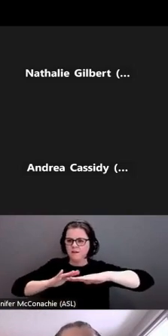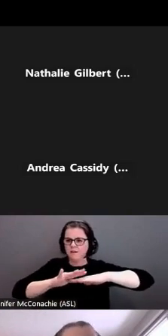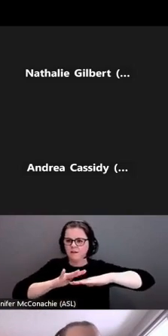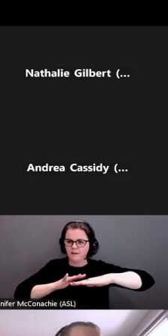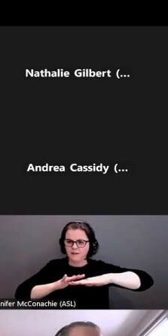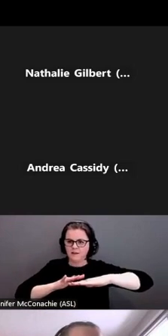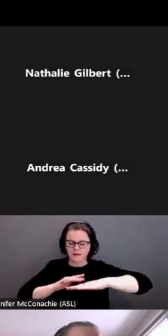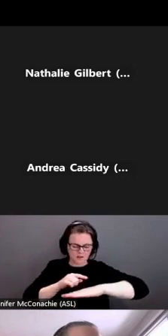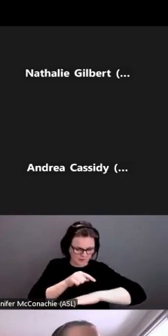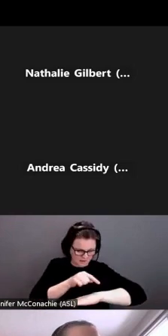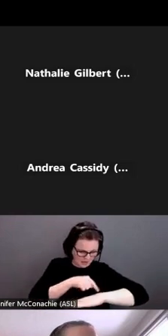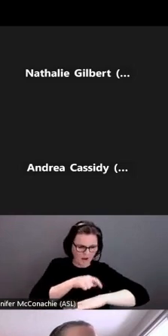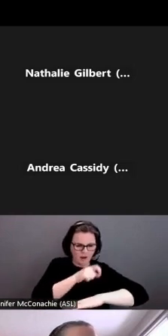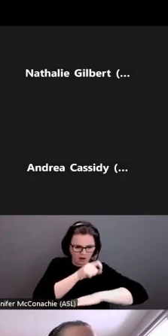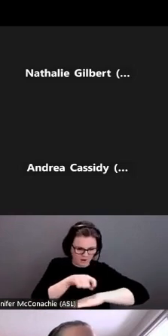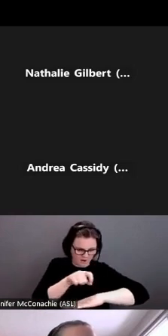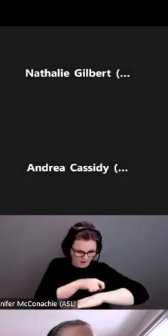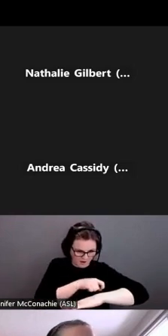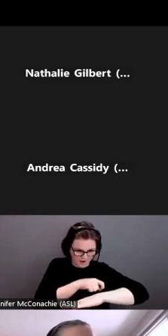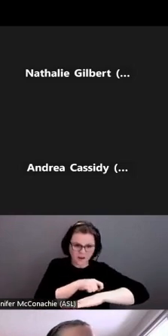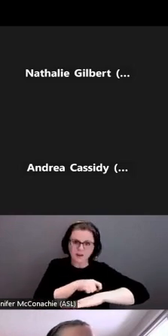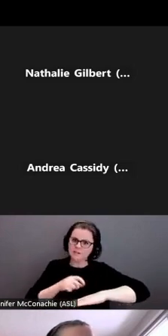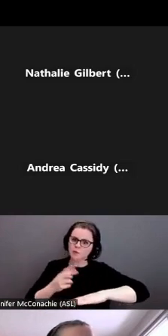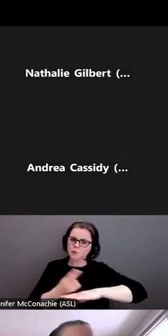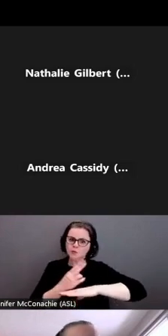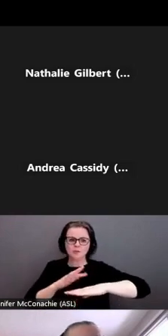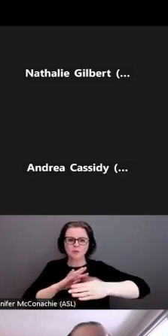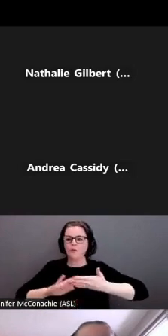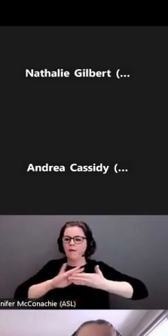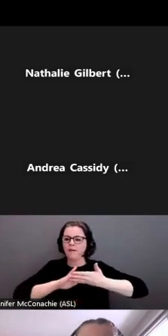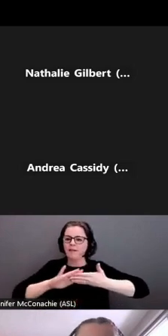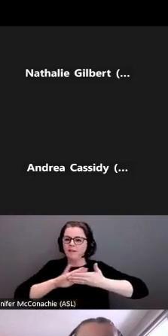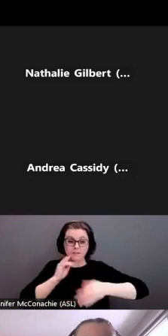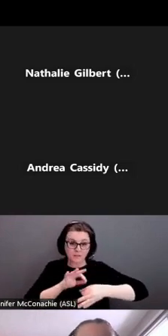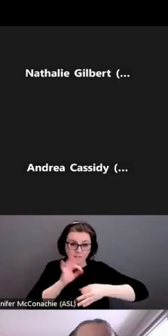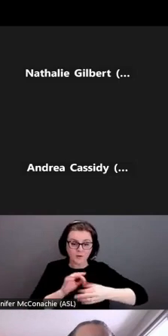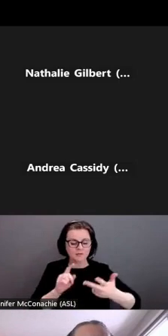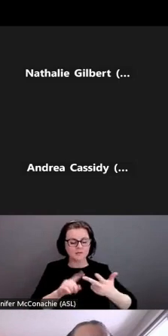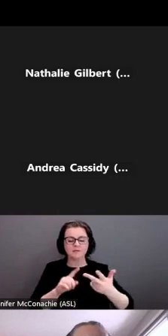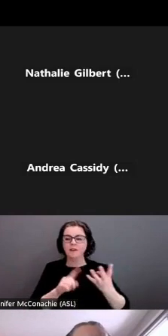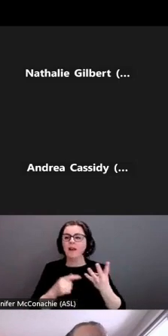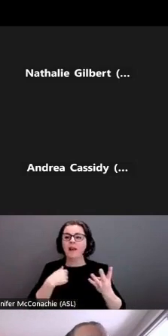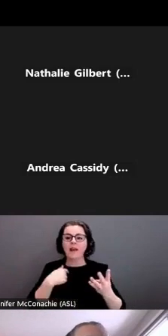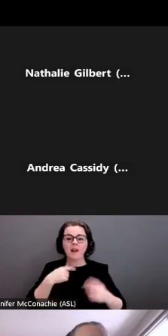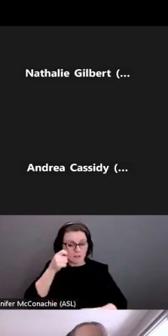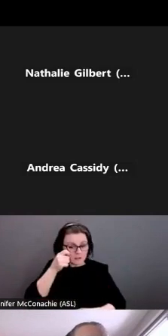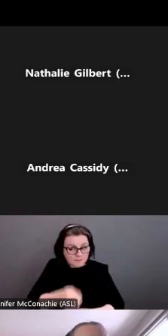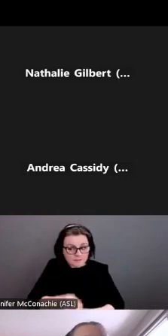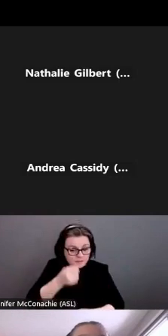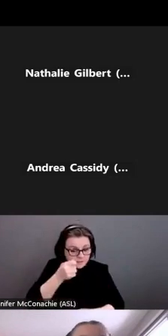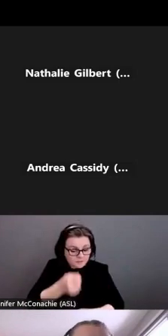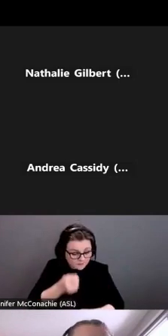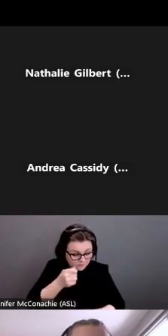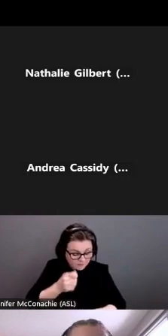ballot. So that way you can still vote using braille. We have magnifying glasses